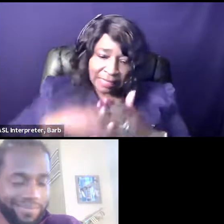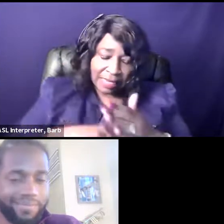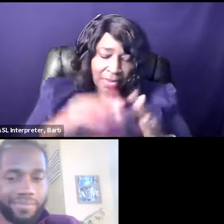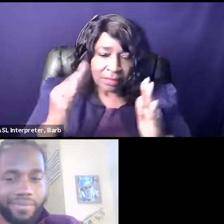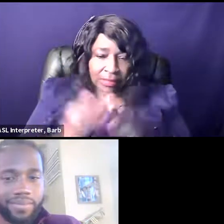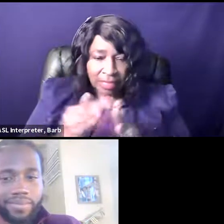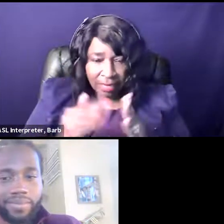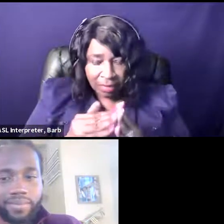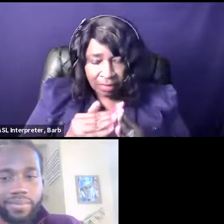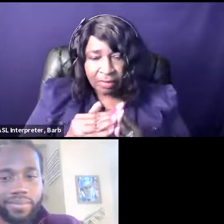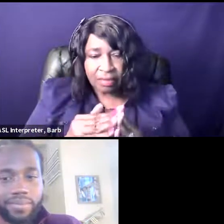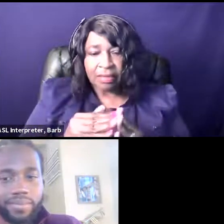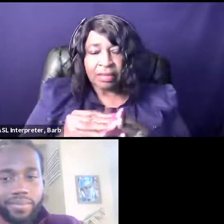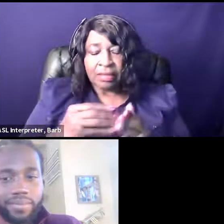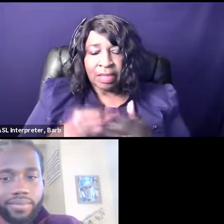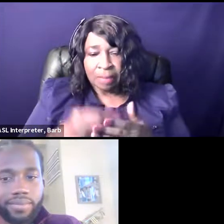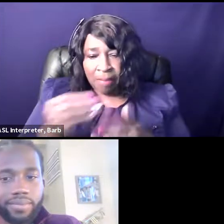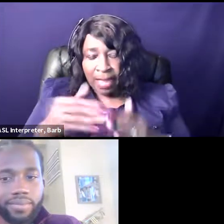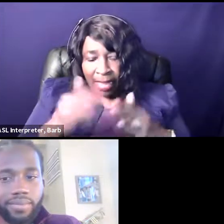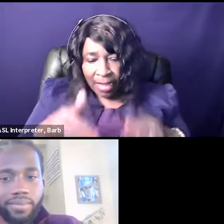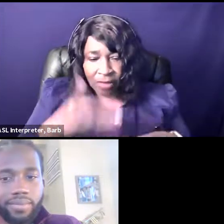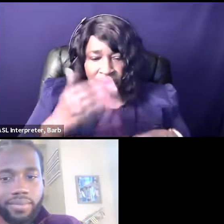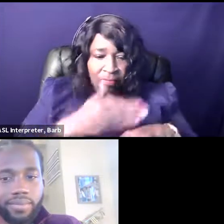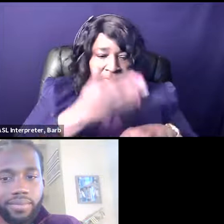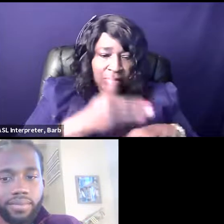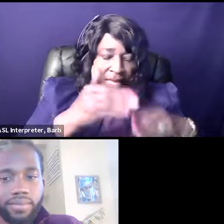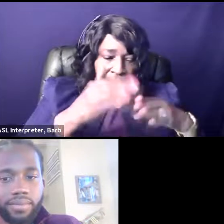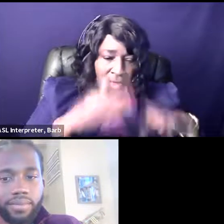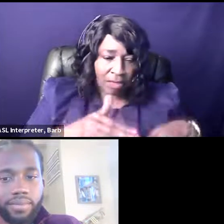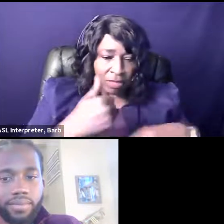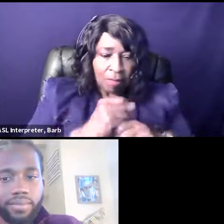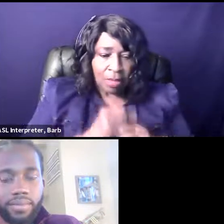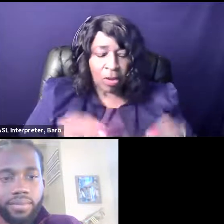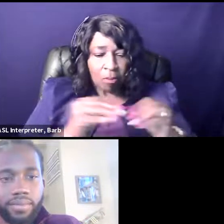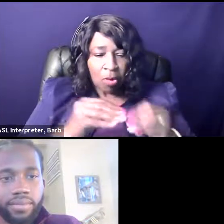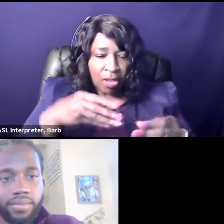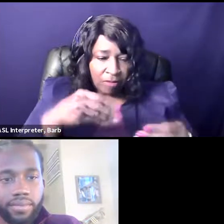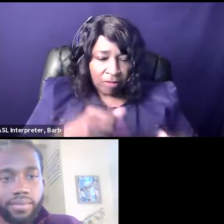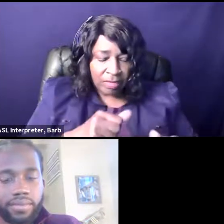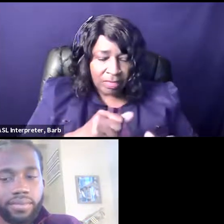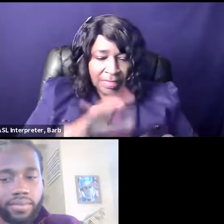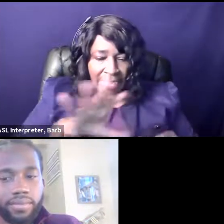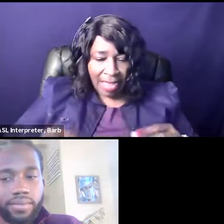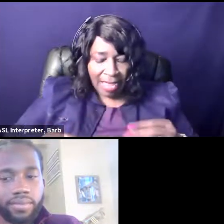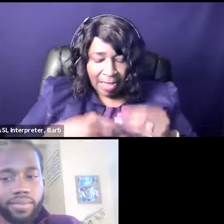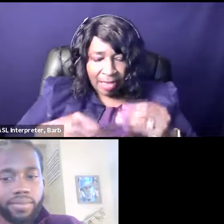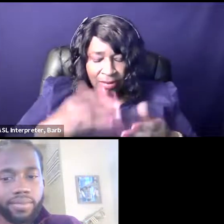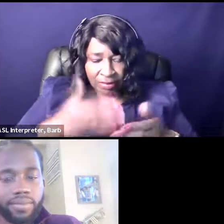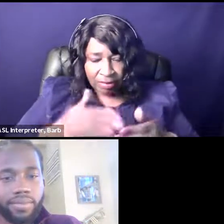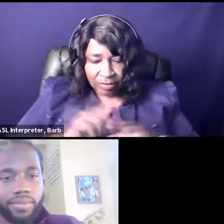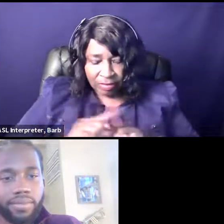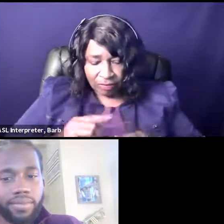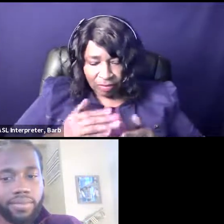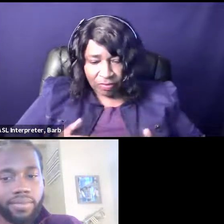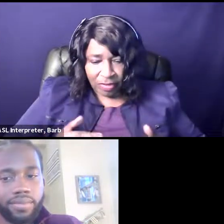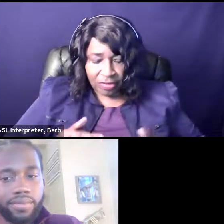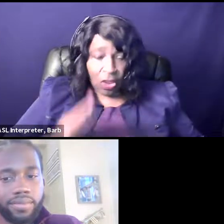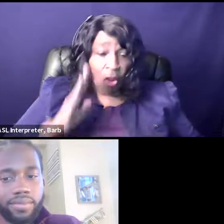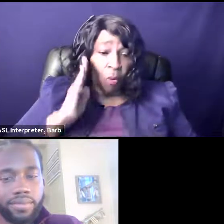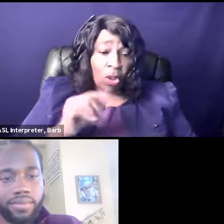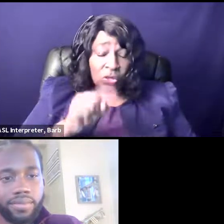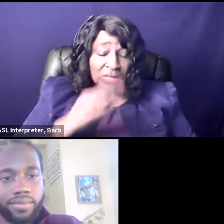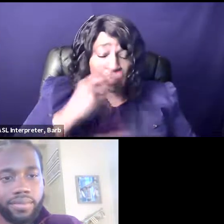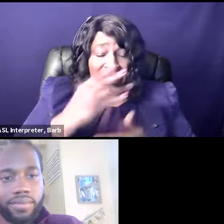buy up houses and renovate those houses and make them more efficient, add insulation? Will you see some shifts